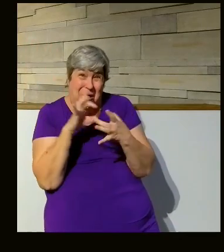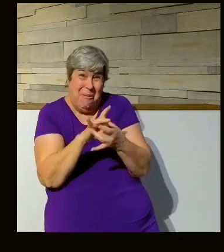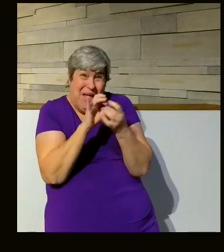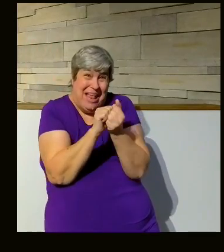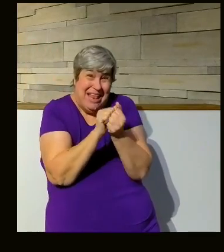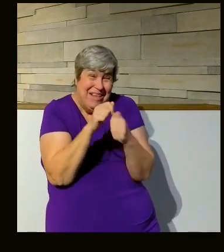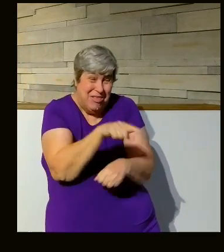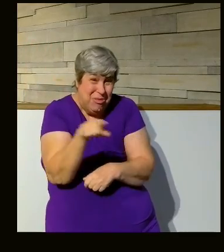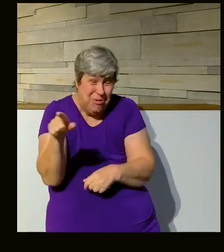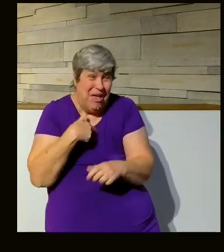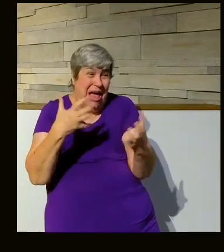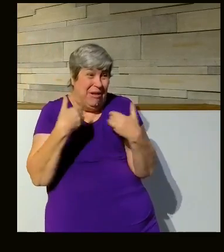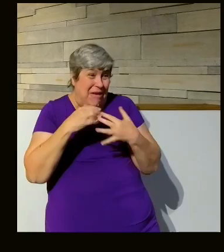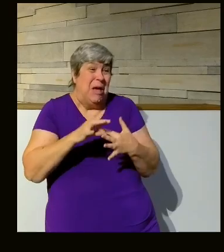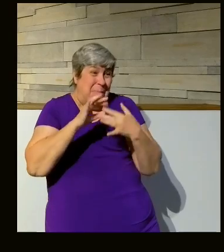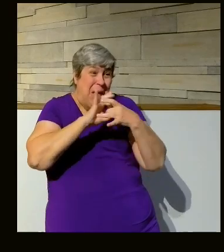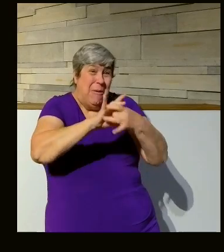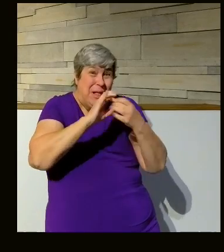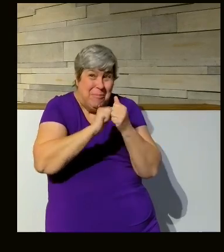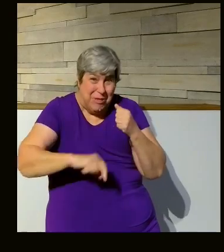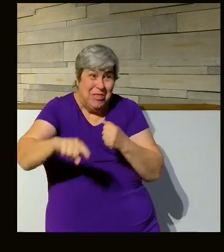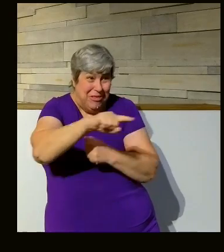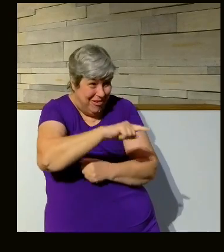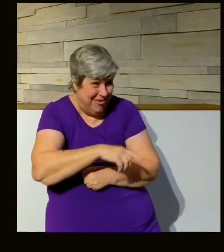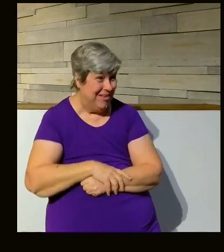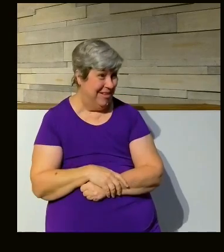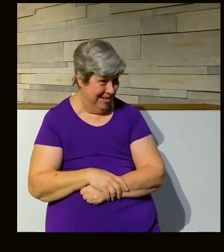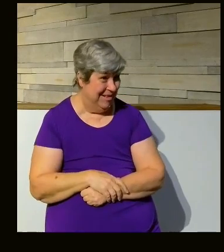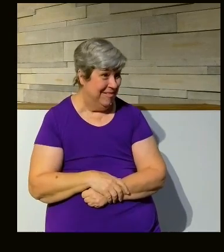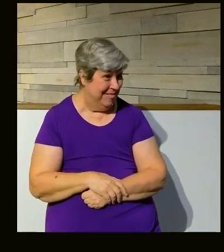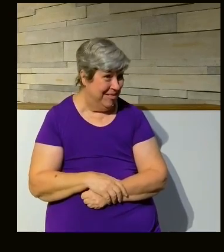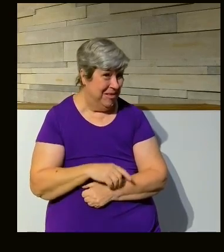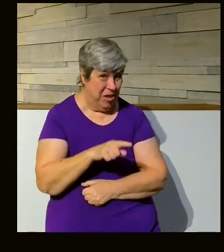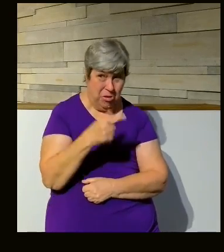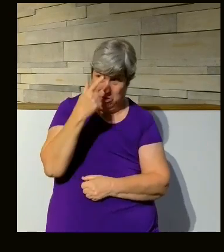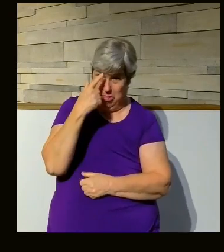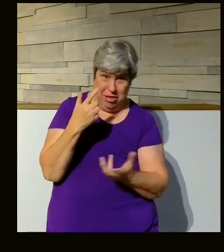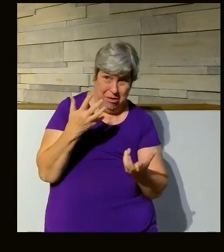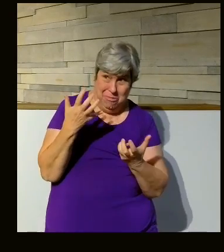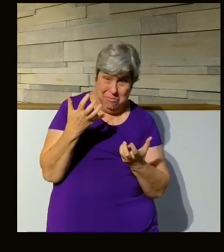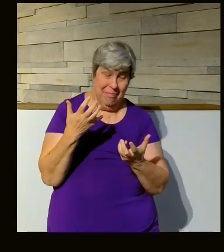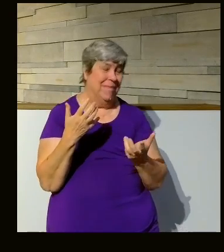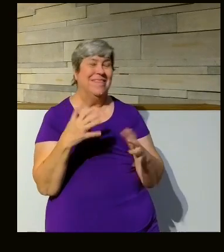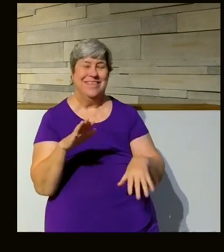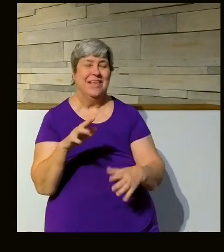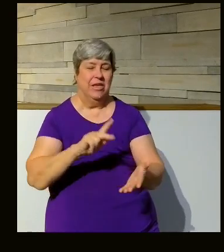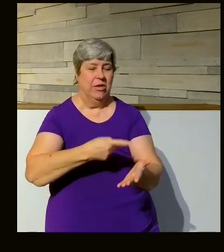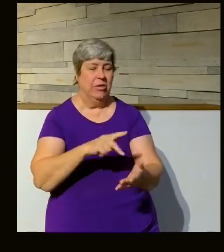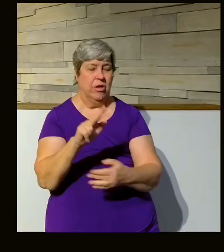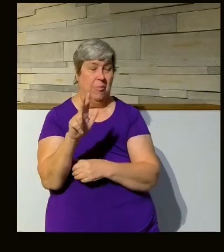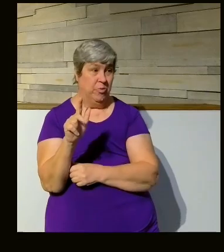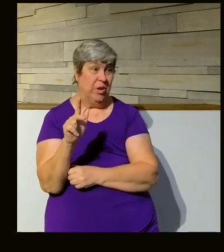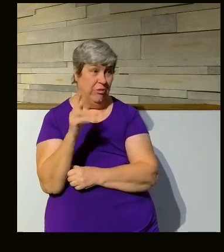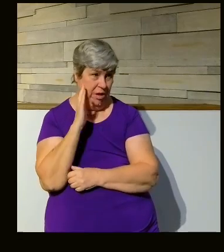time with you. I want to have a special relationship with you. What do you think? Psalm 23 is where we're